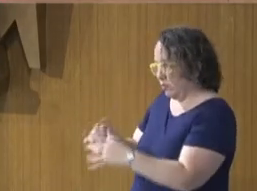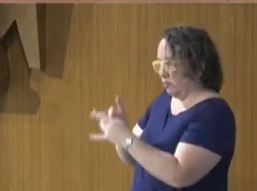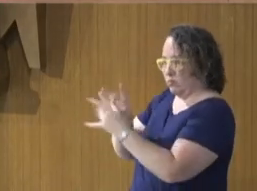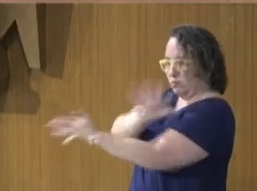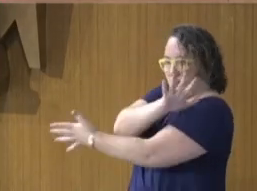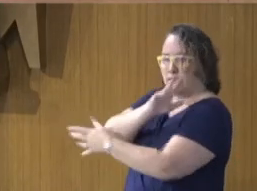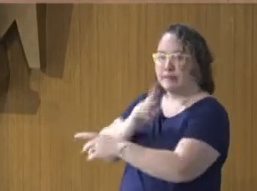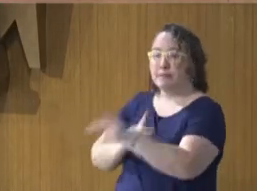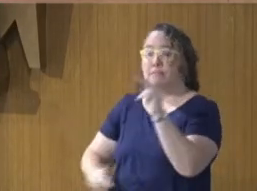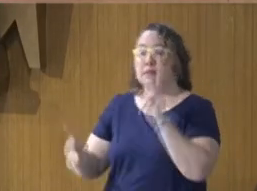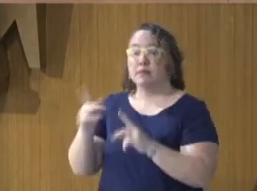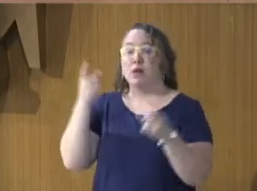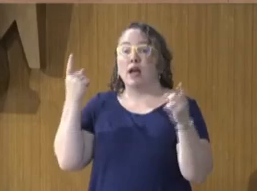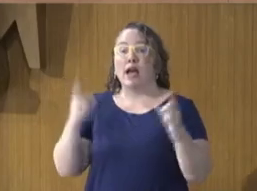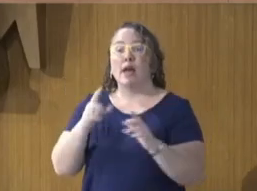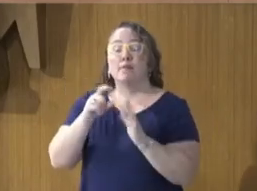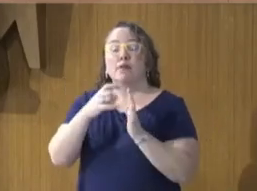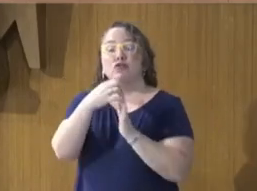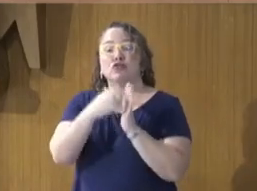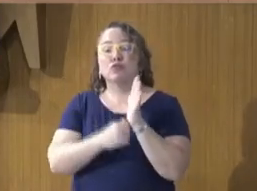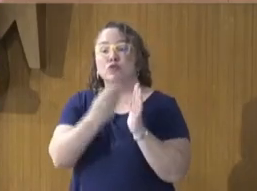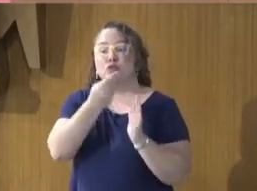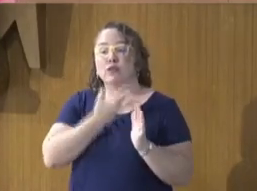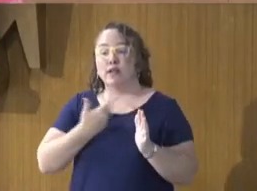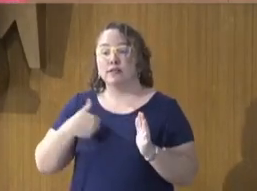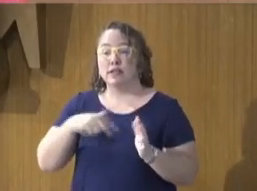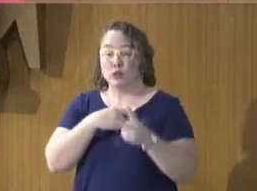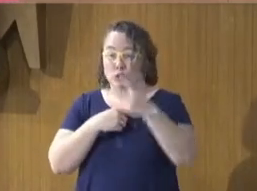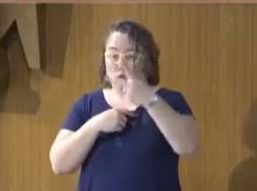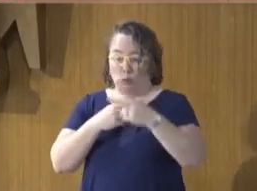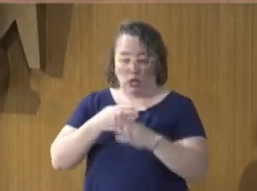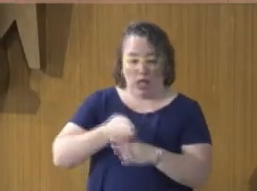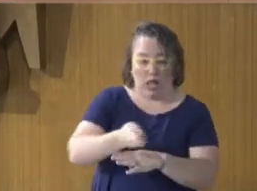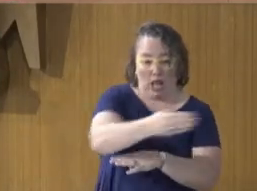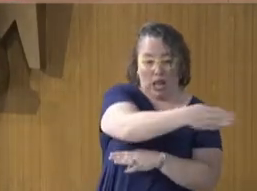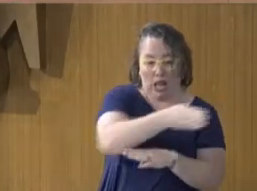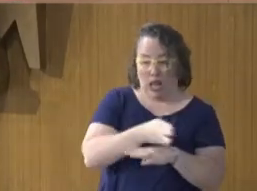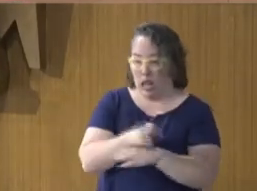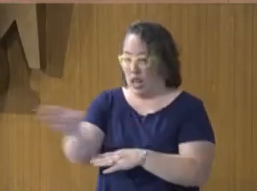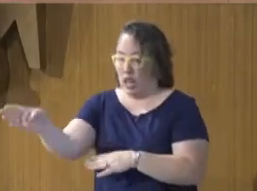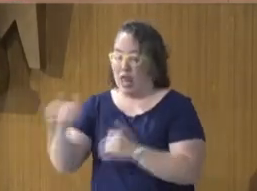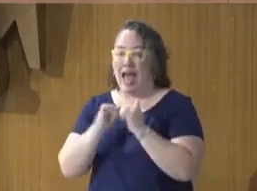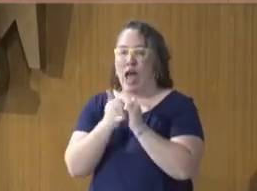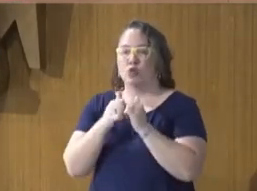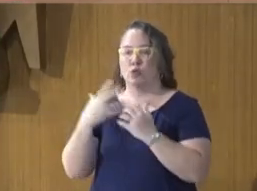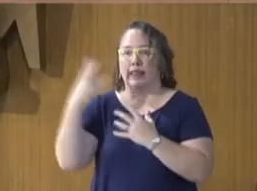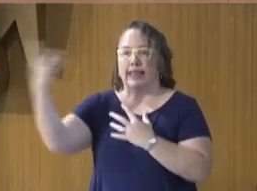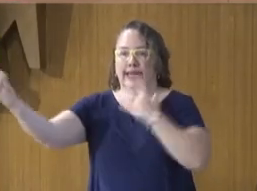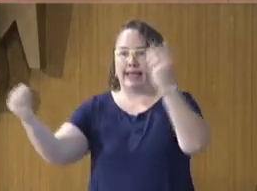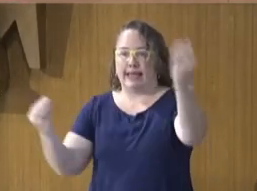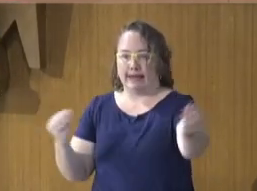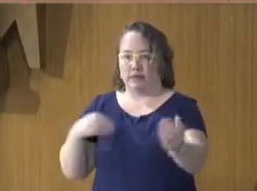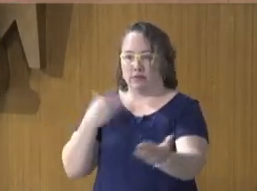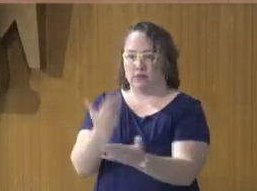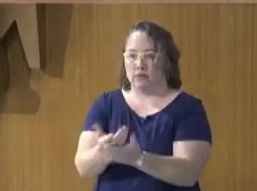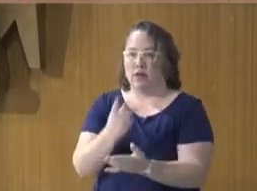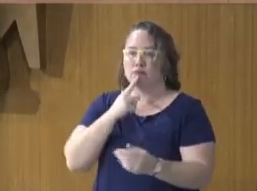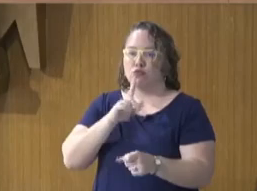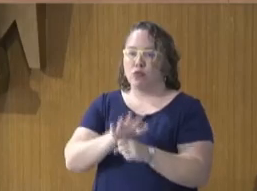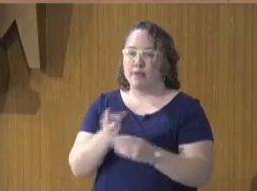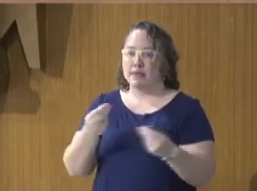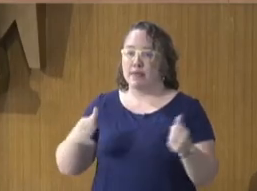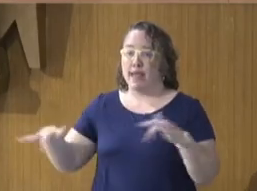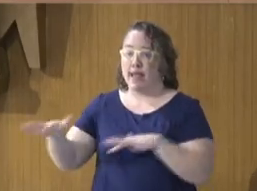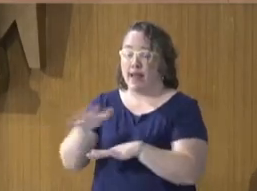Egypt, scripture tells us that there were two different routes that could be taken to get out of Egypt and to the promised land. The